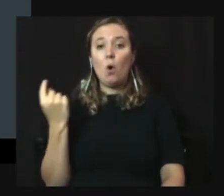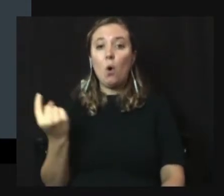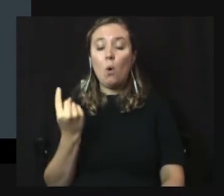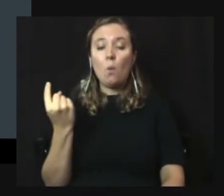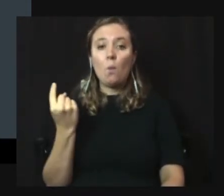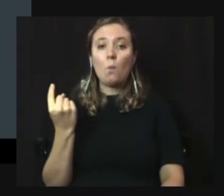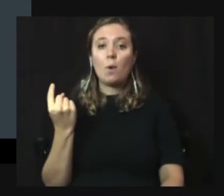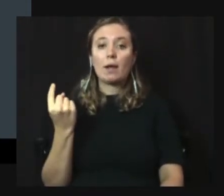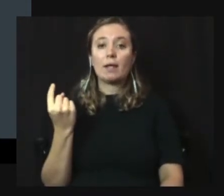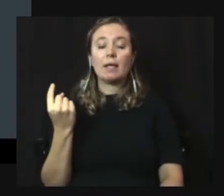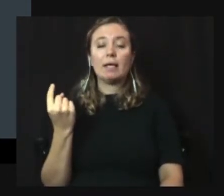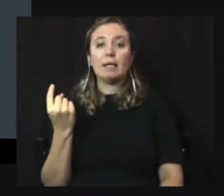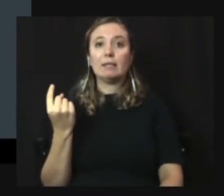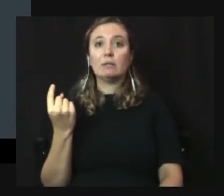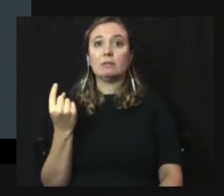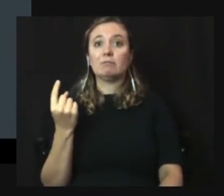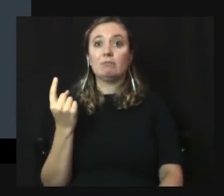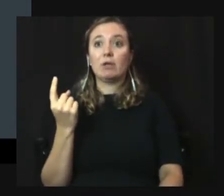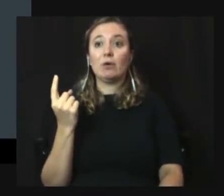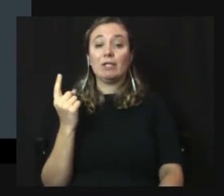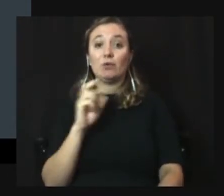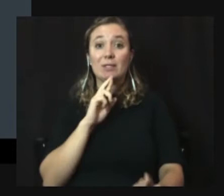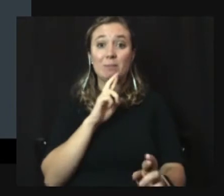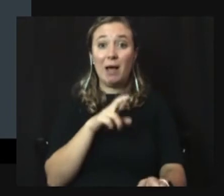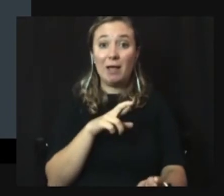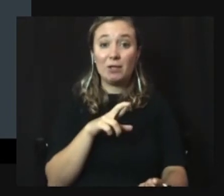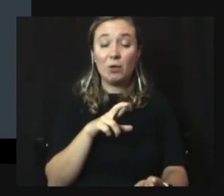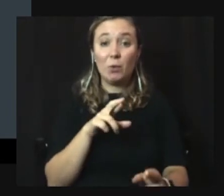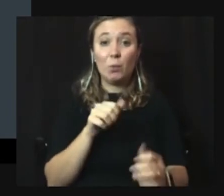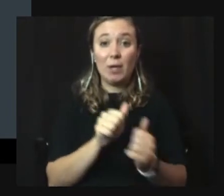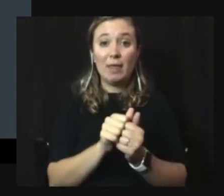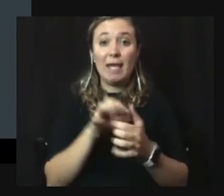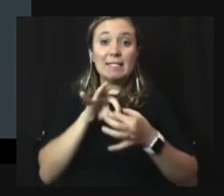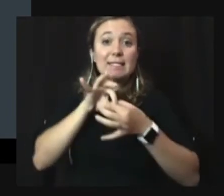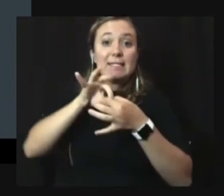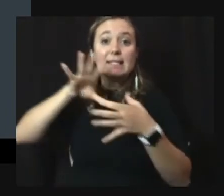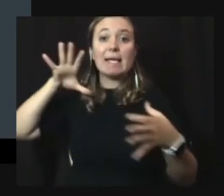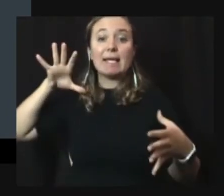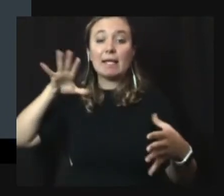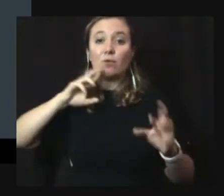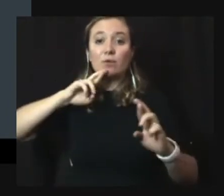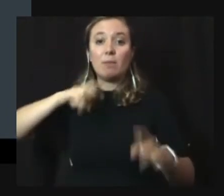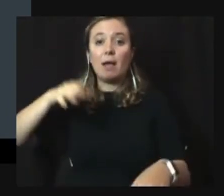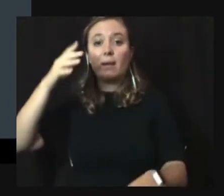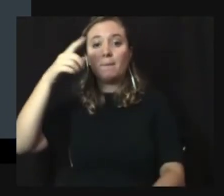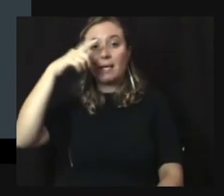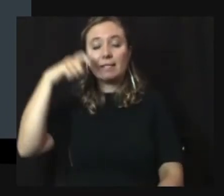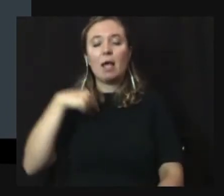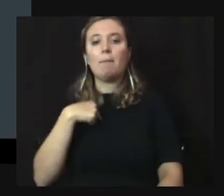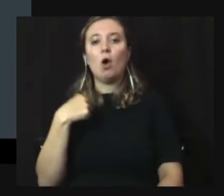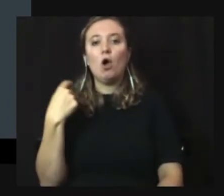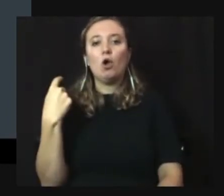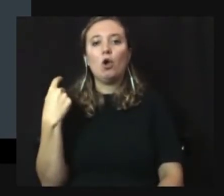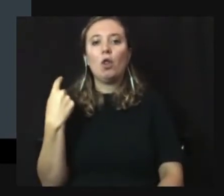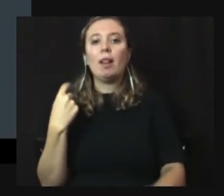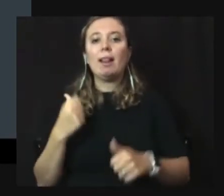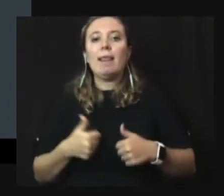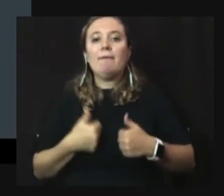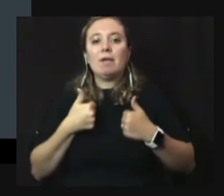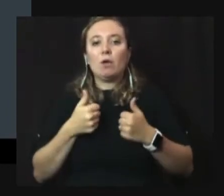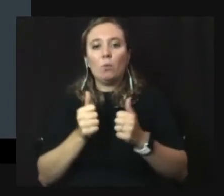honestly a pretty dissociated response, because I am often in trauma. I am somebody